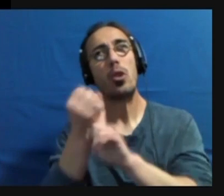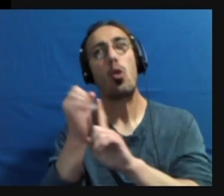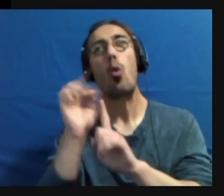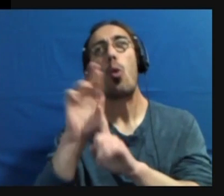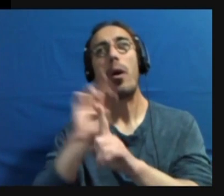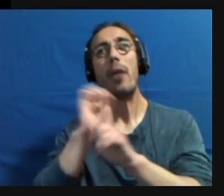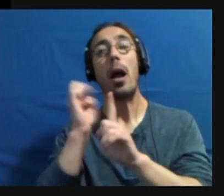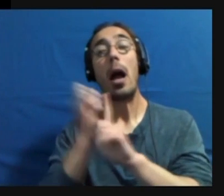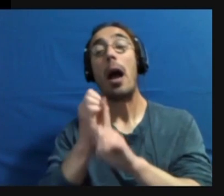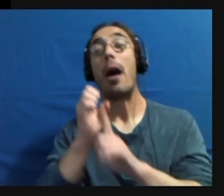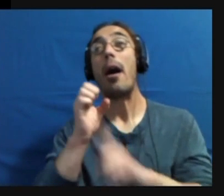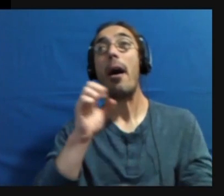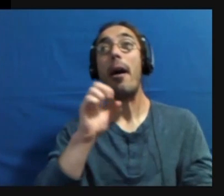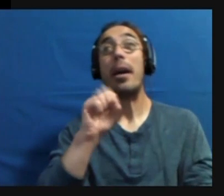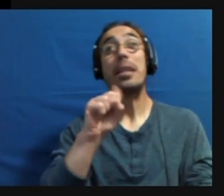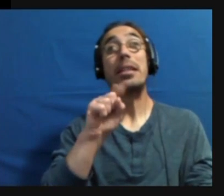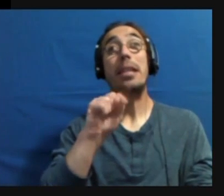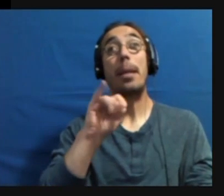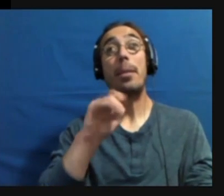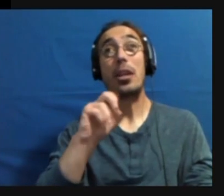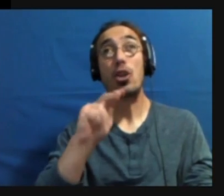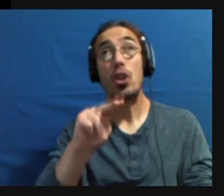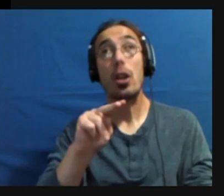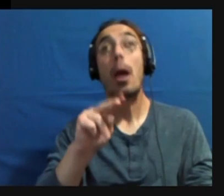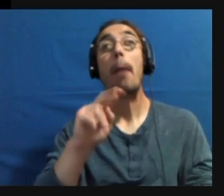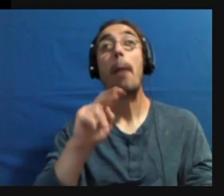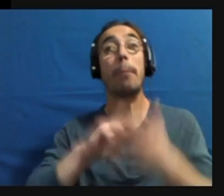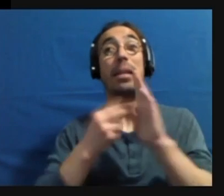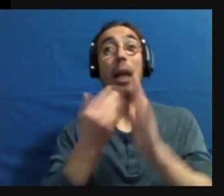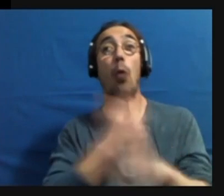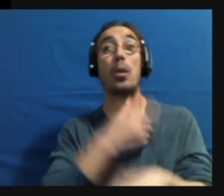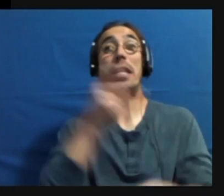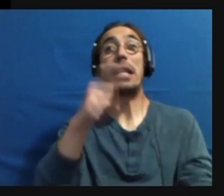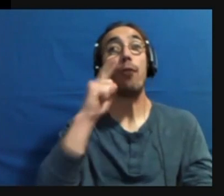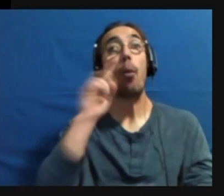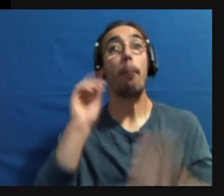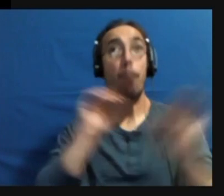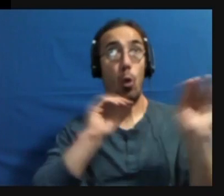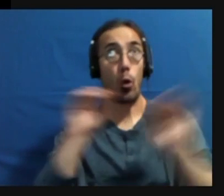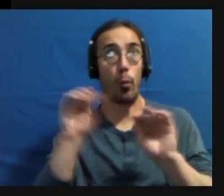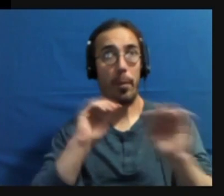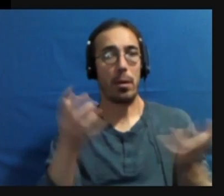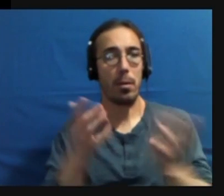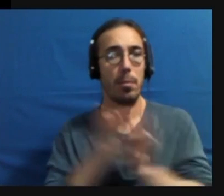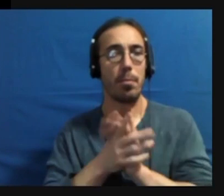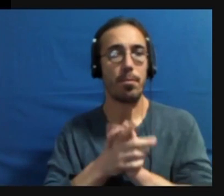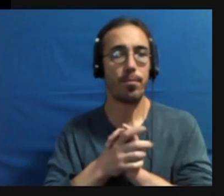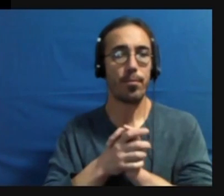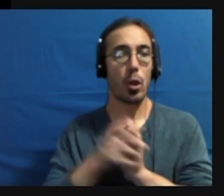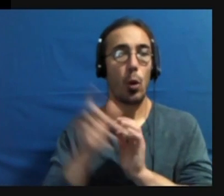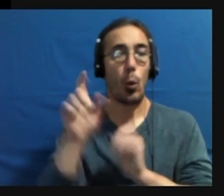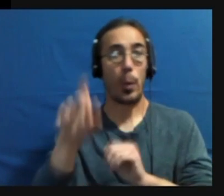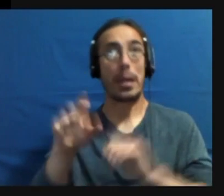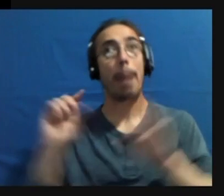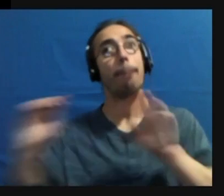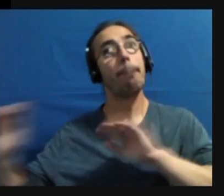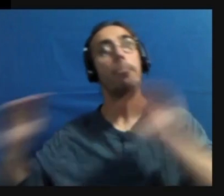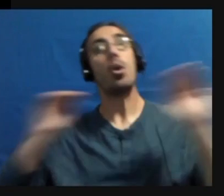Vestibular is our need for movement. So we are here. We need movement.